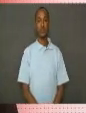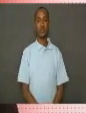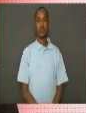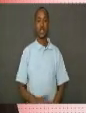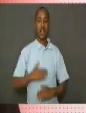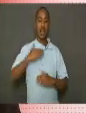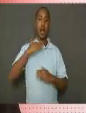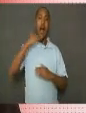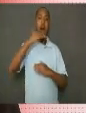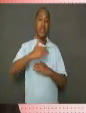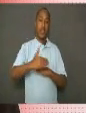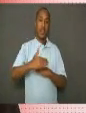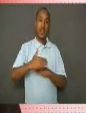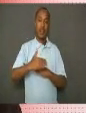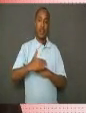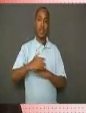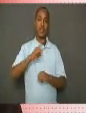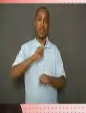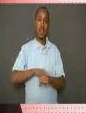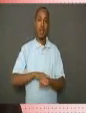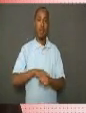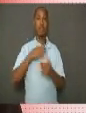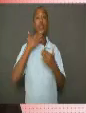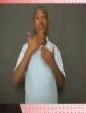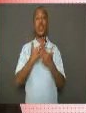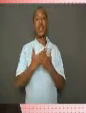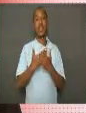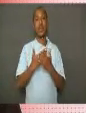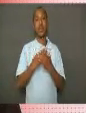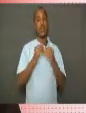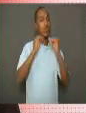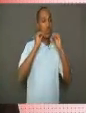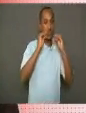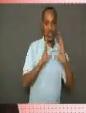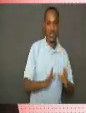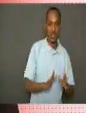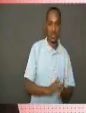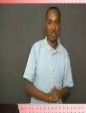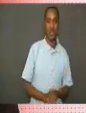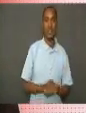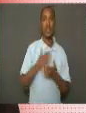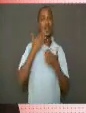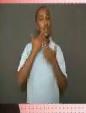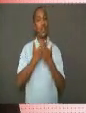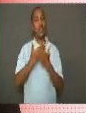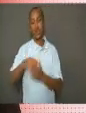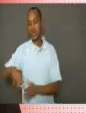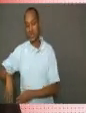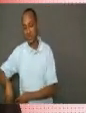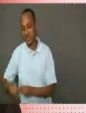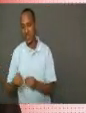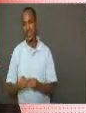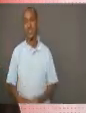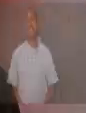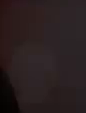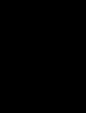Until next time, thank you, teacher. Thank you, students.